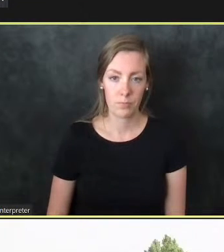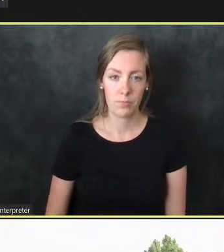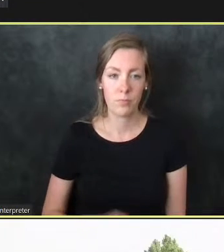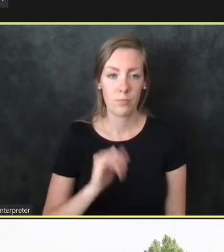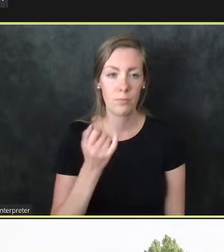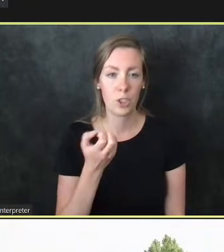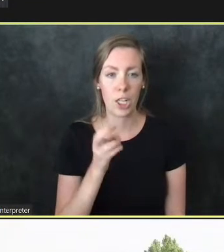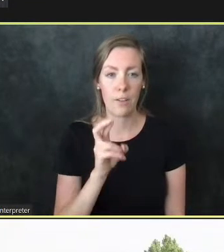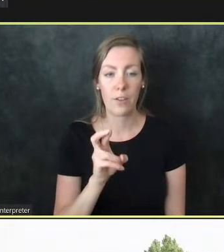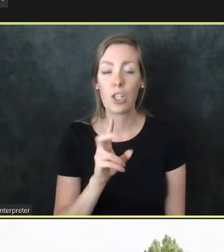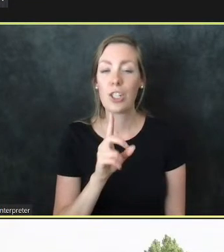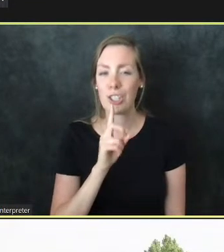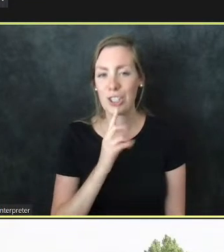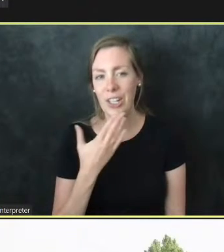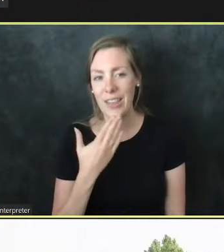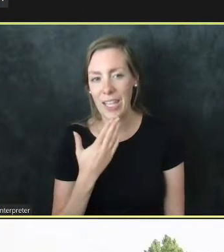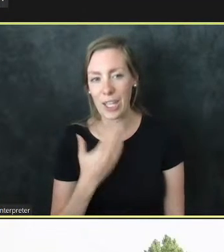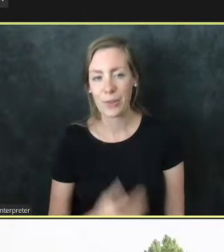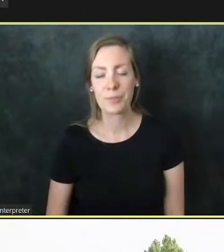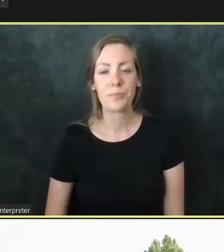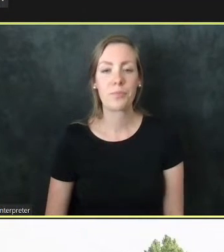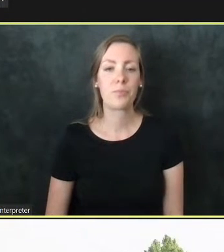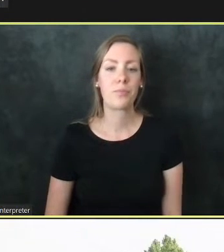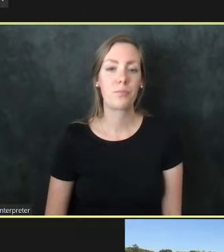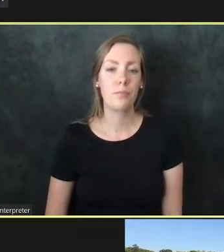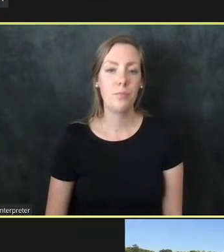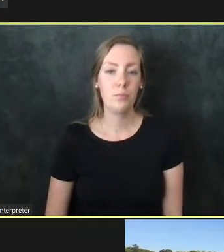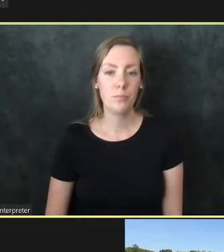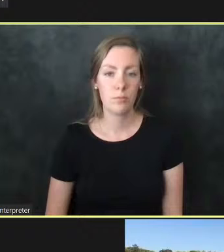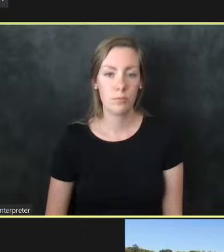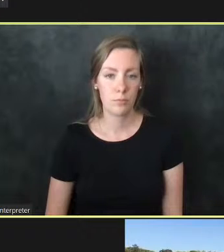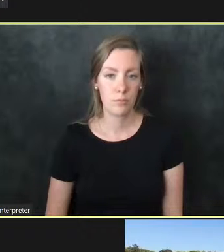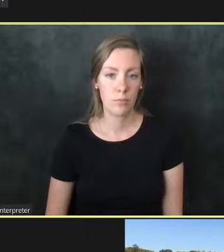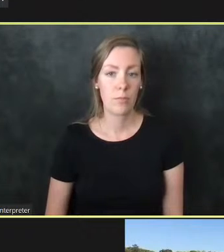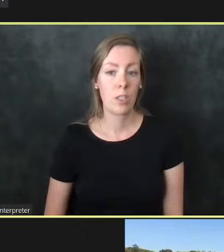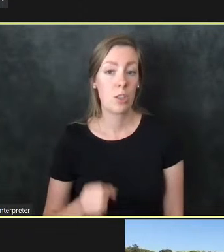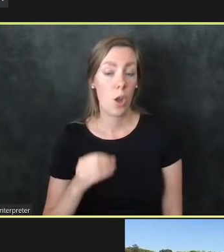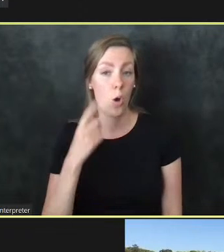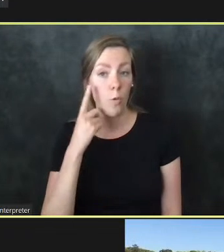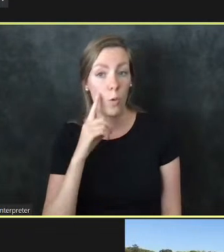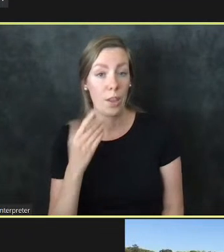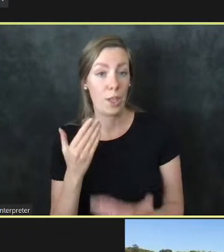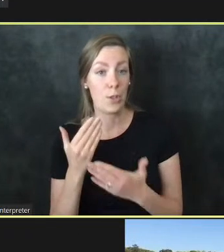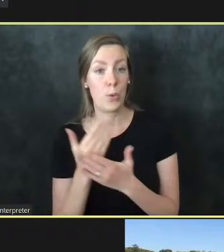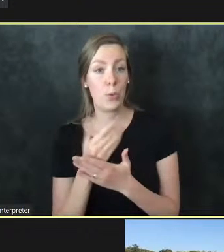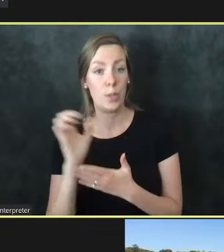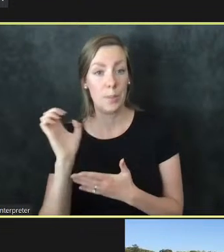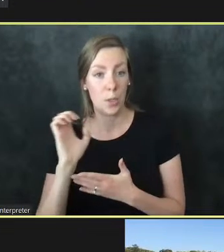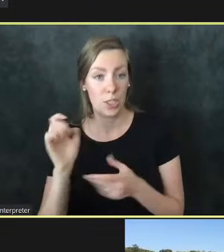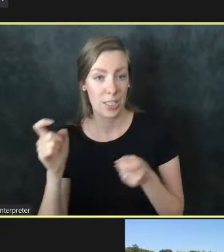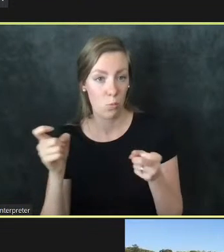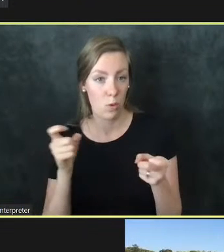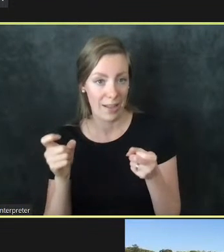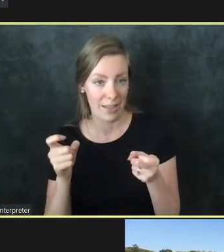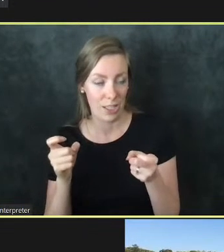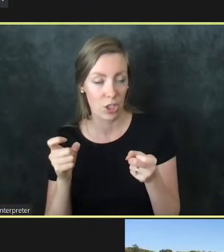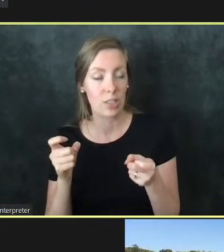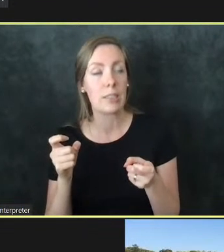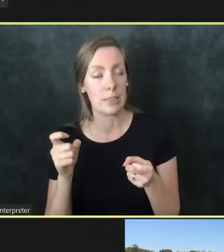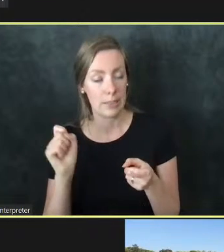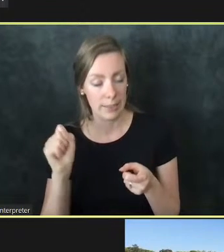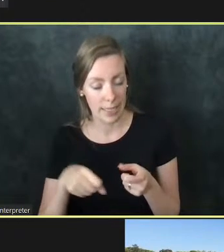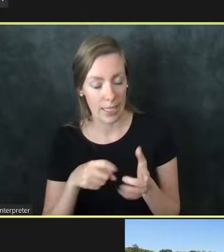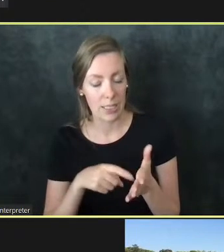Don, and thanks, Director Rabbit. In terms of the new emergency regulation, Como que vienen las nuevas it does regulaciones